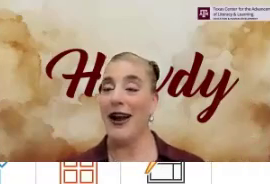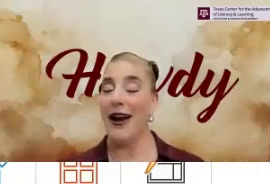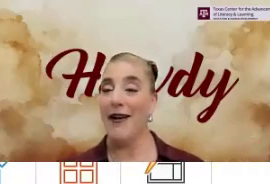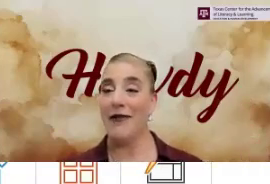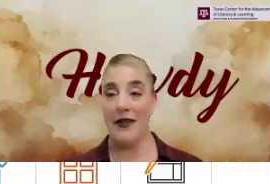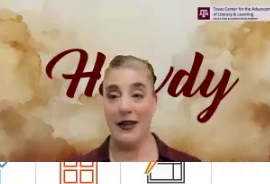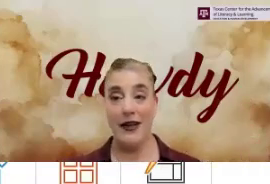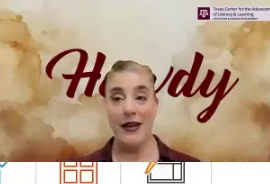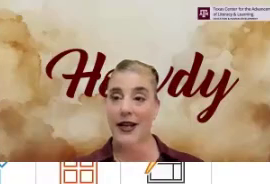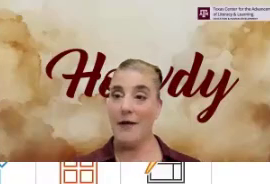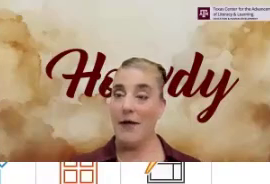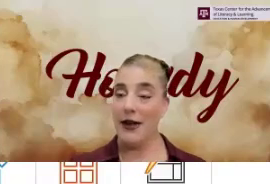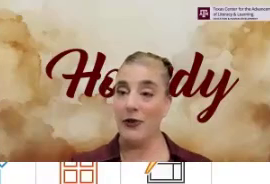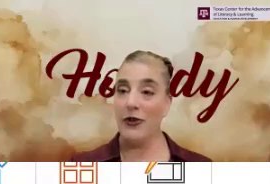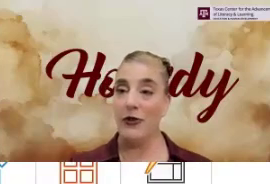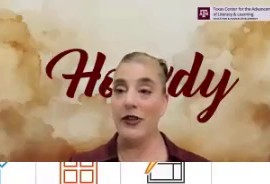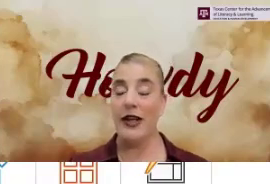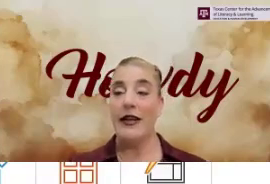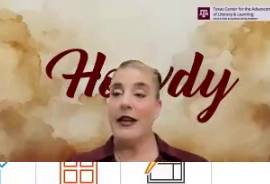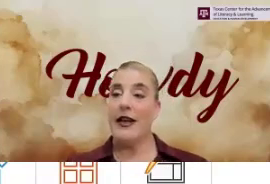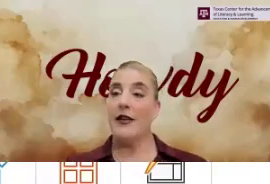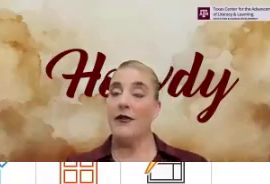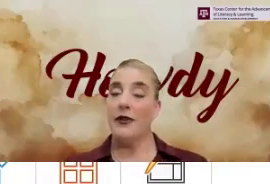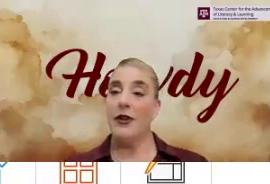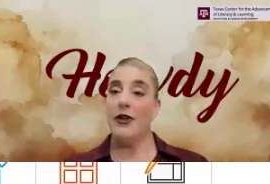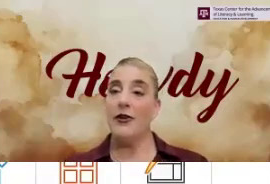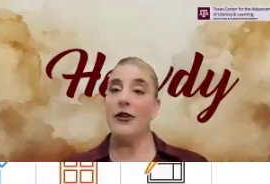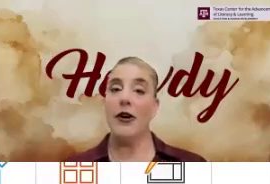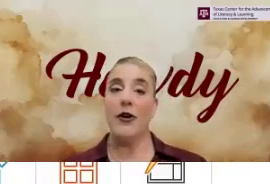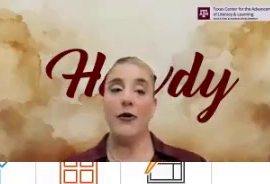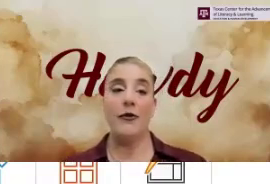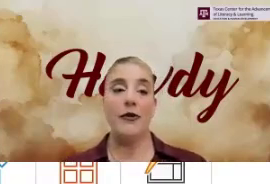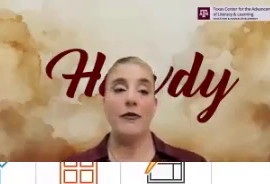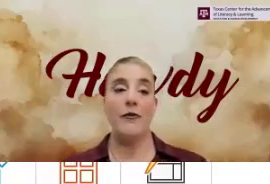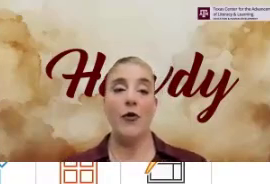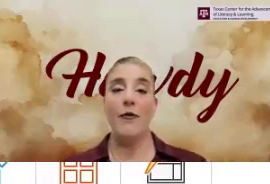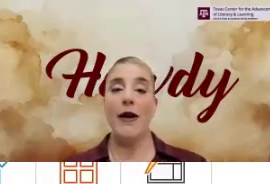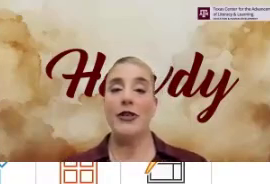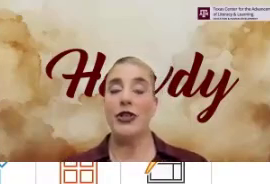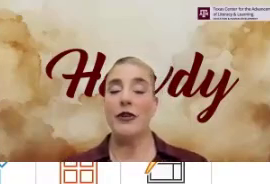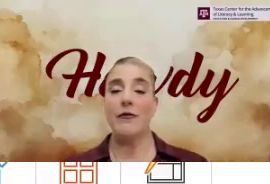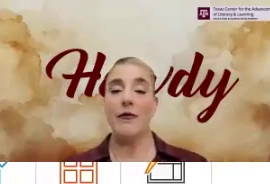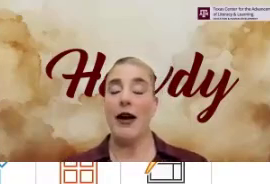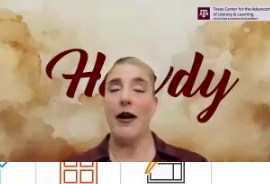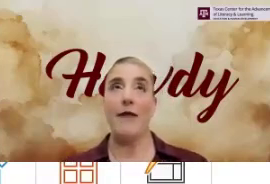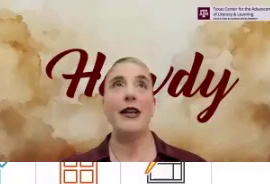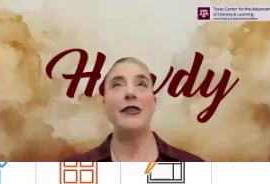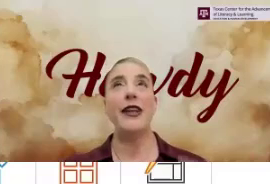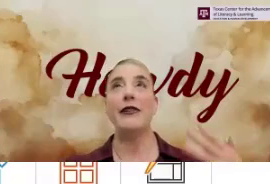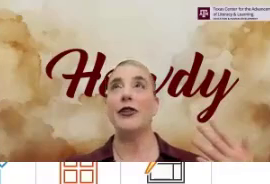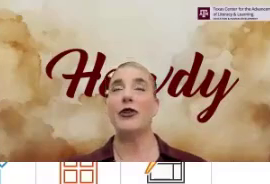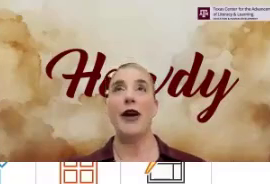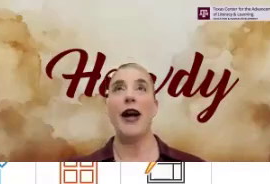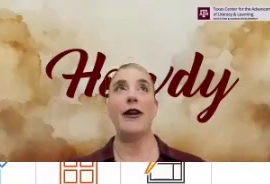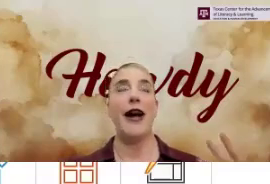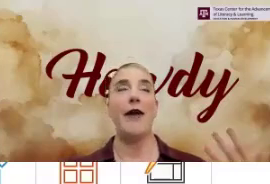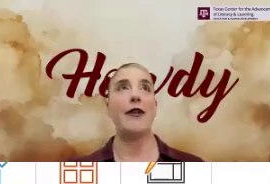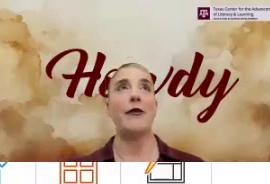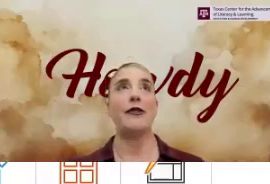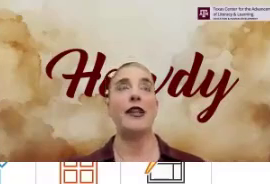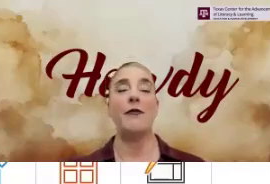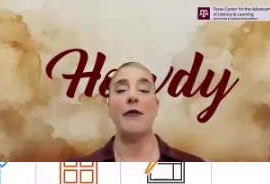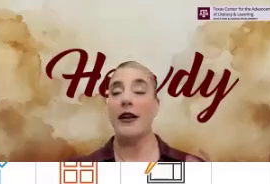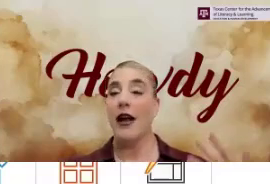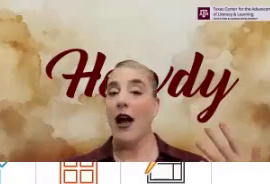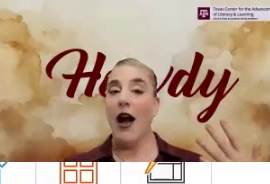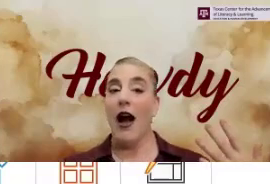a year and a half, and then came back to adult ed. And a few years ago, I'm not exactly sure how it